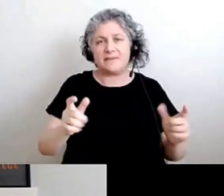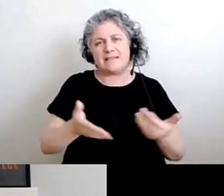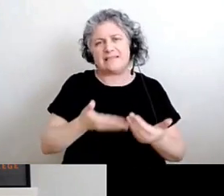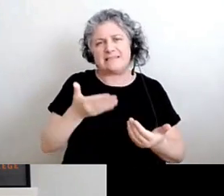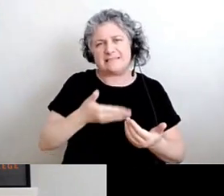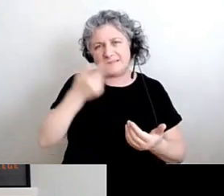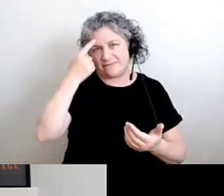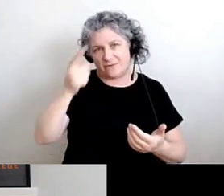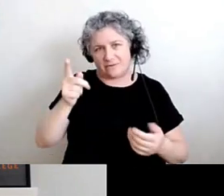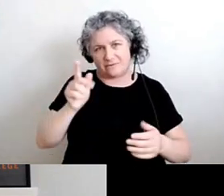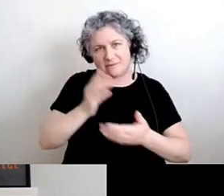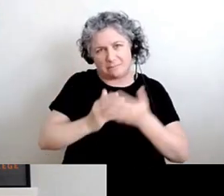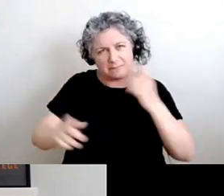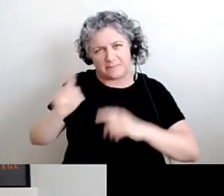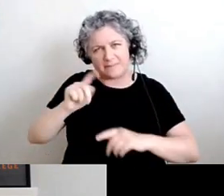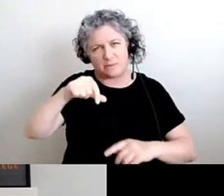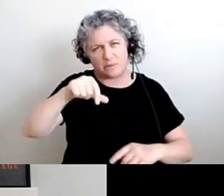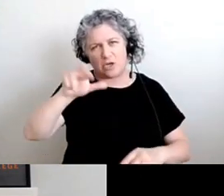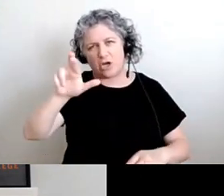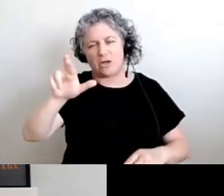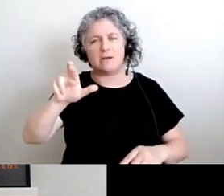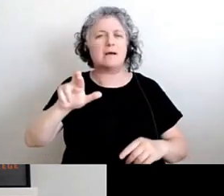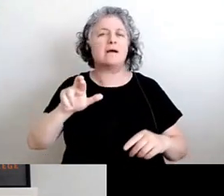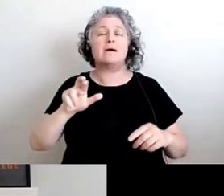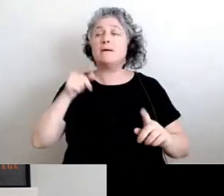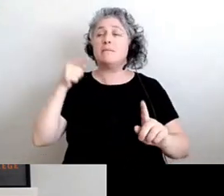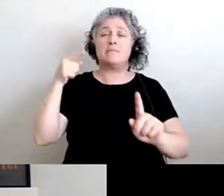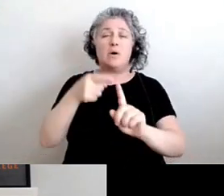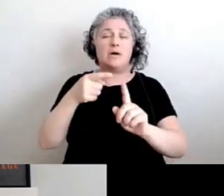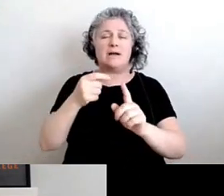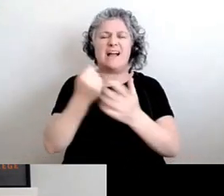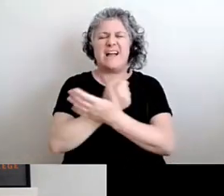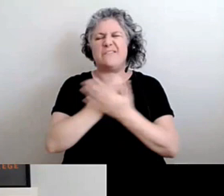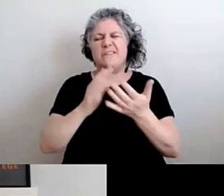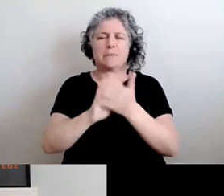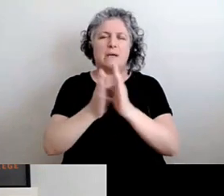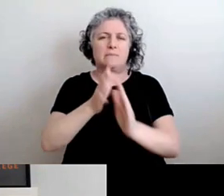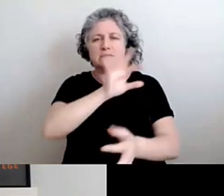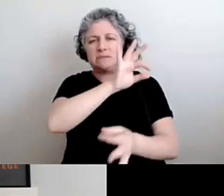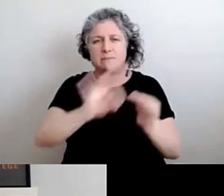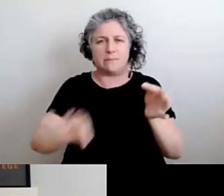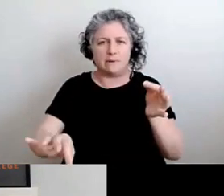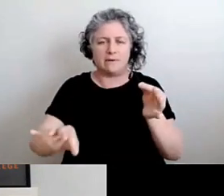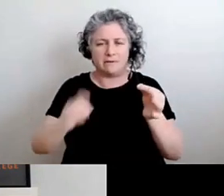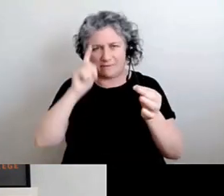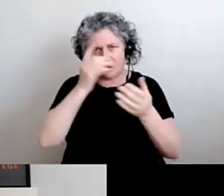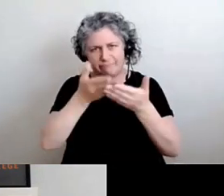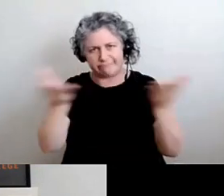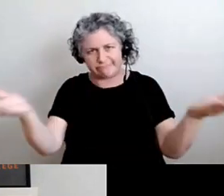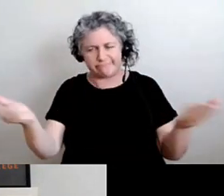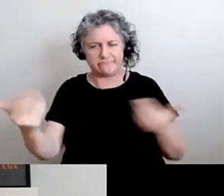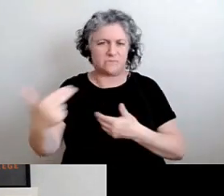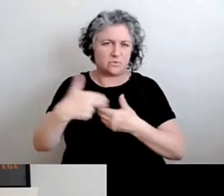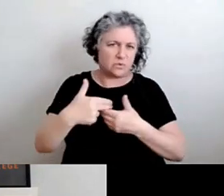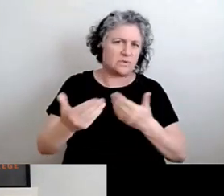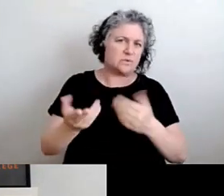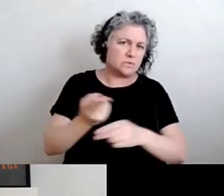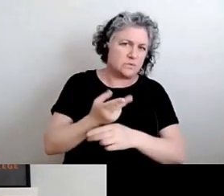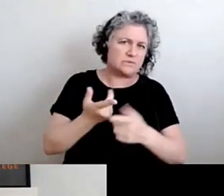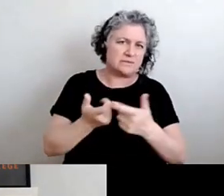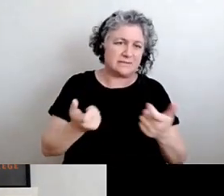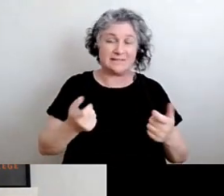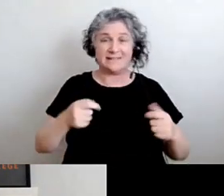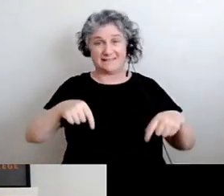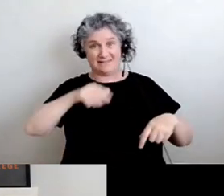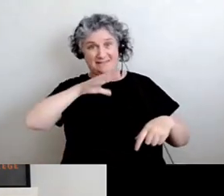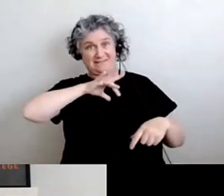or scanning the image, it's all about simplifying it. And a funny thing, you will see the first slide for our session today has a QR code for the